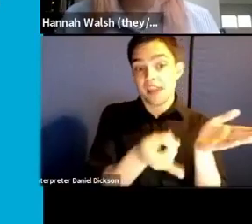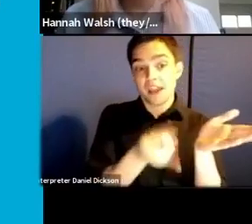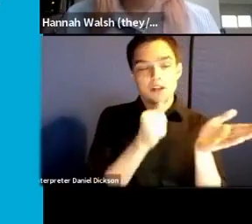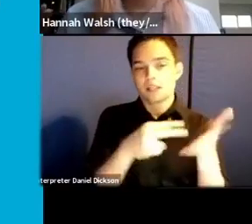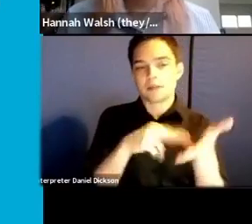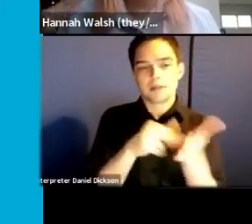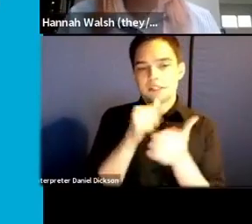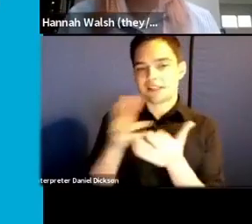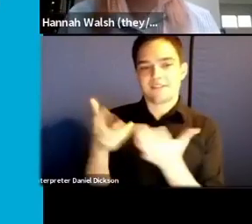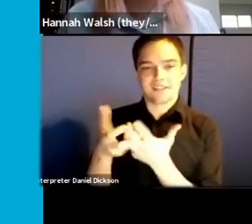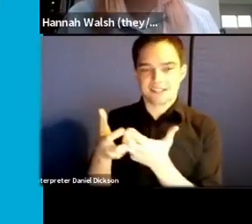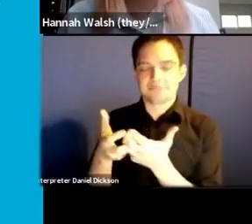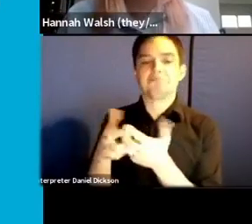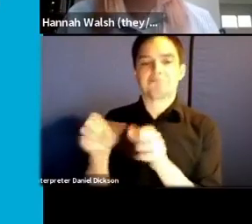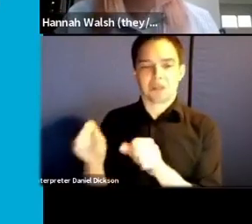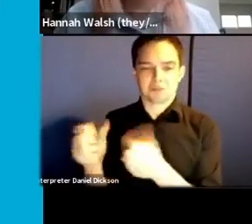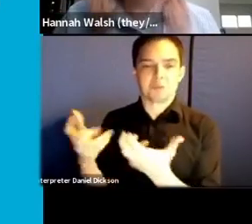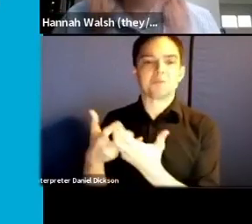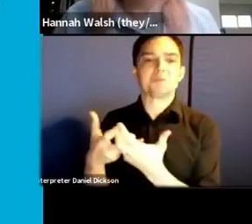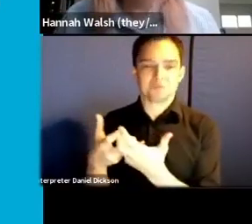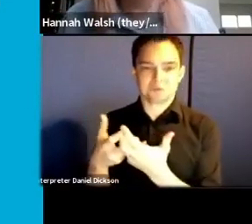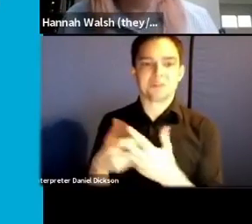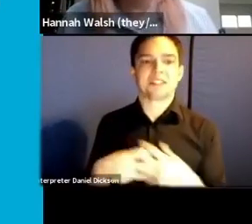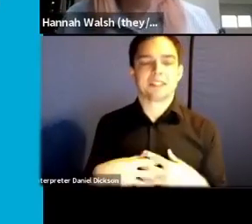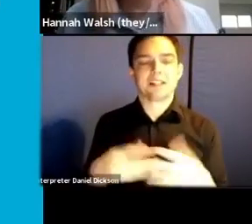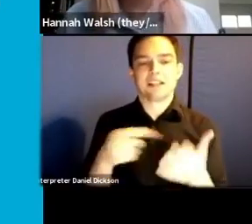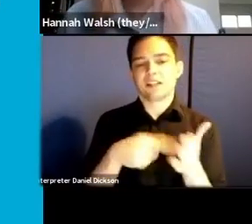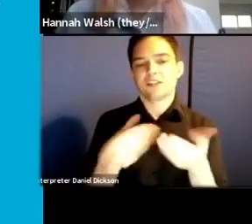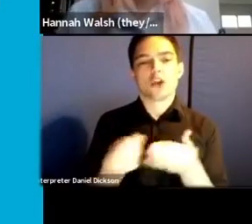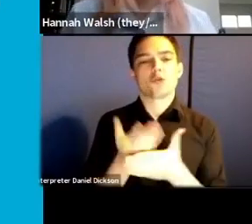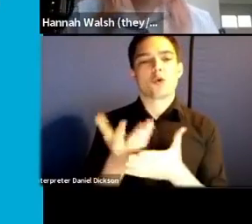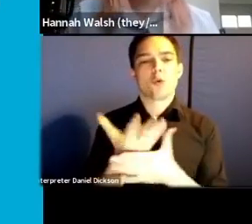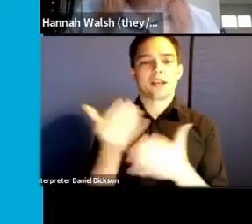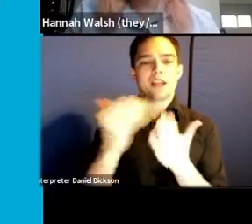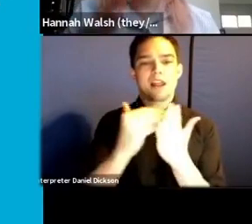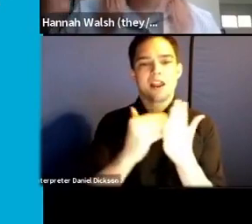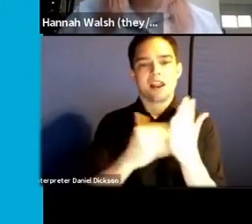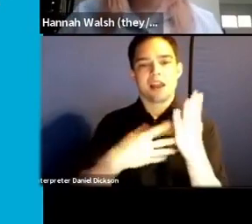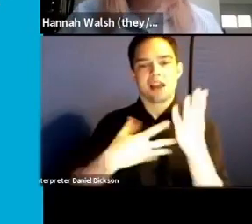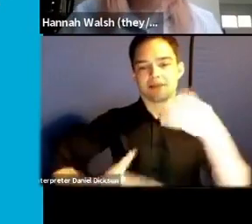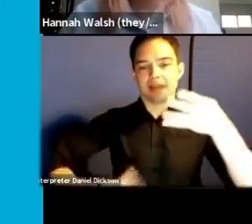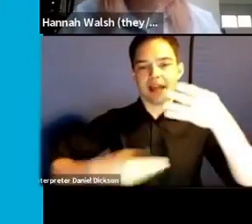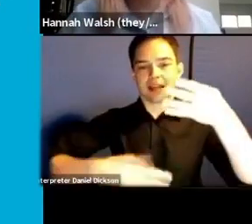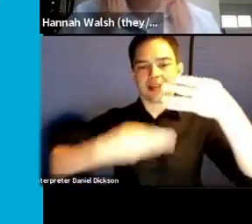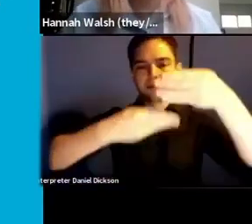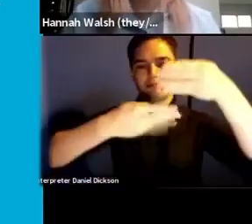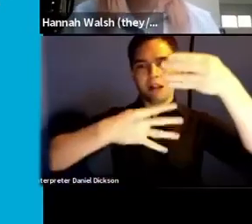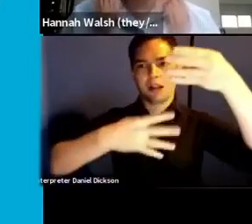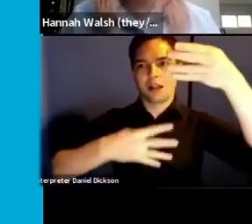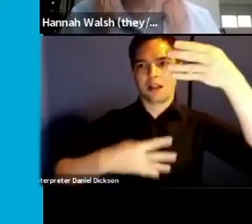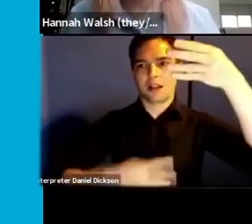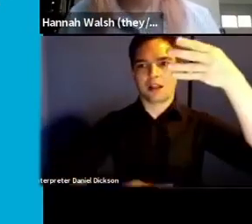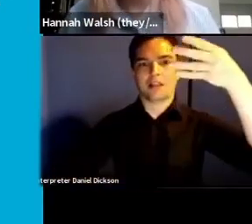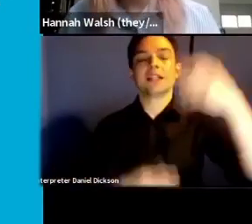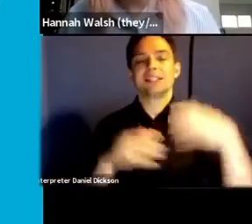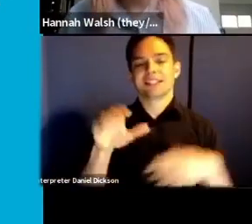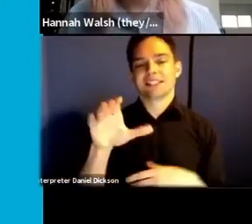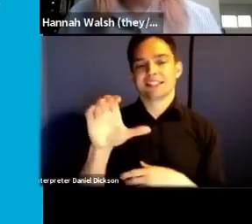in. Again, this is a growing list of disabilities, and the CDC also recognizes that